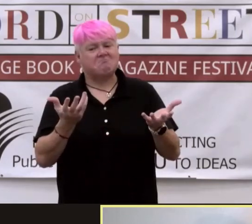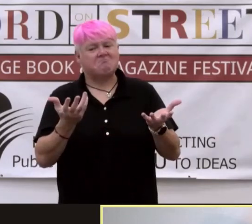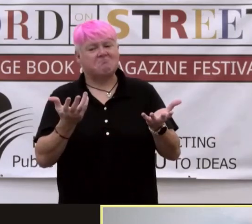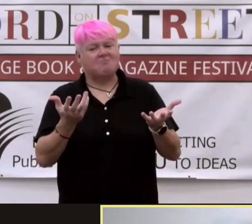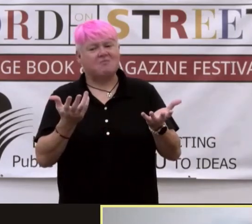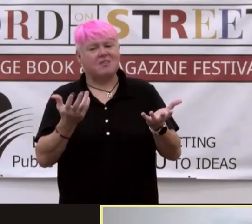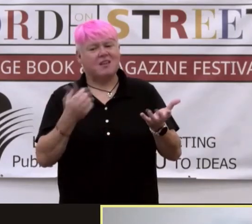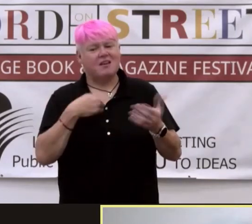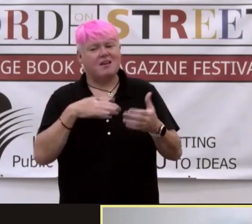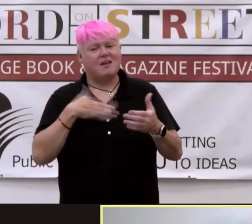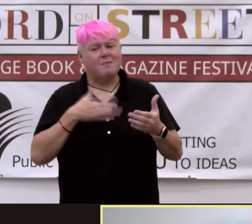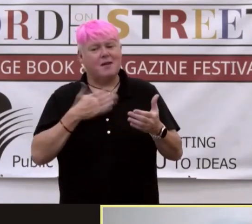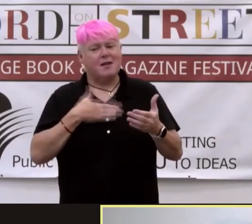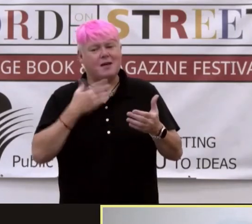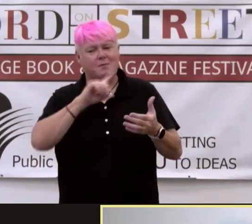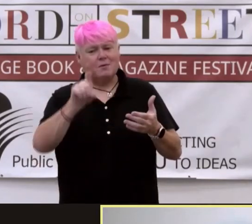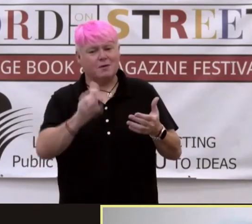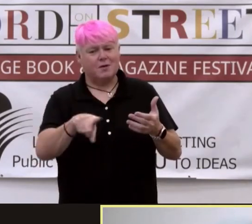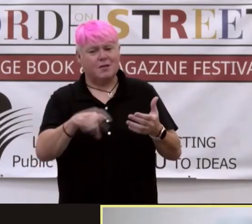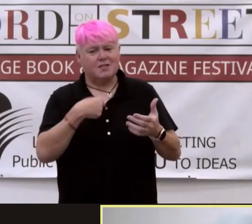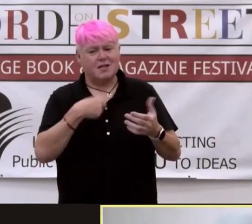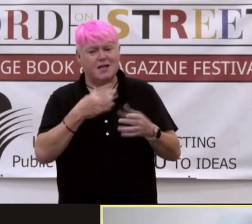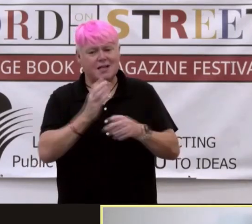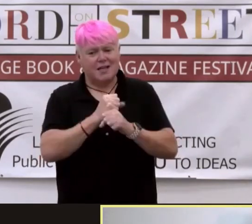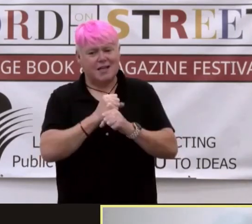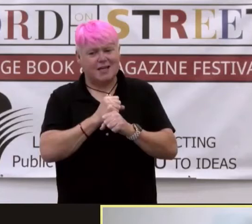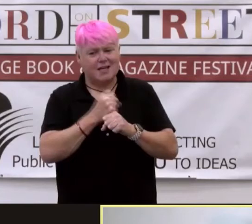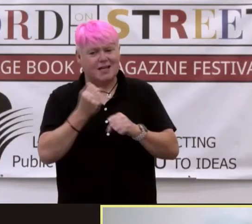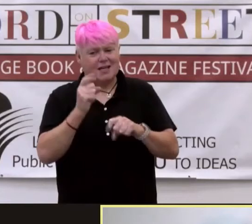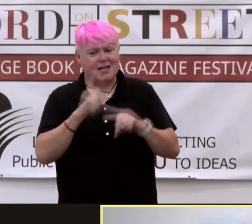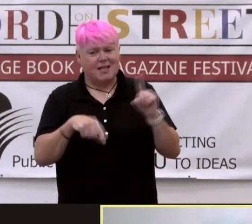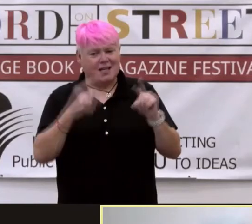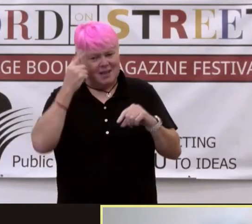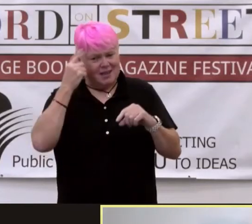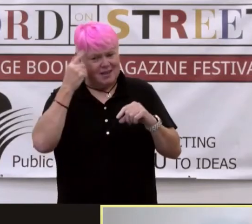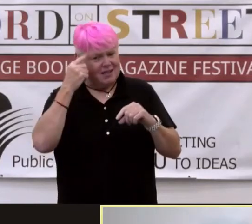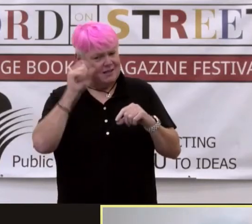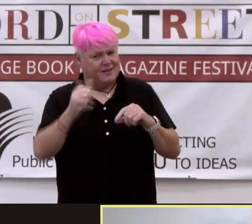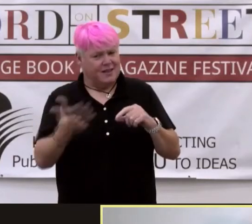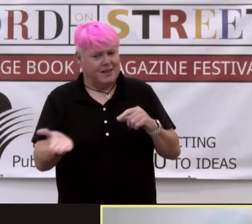I'm happy with the questions I get. I can't think of anything. I